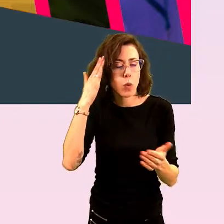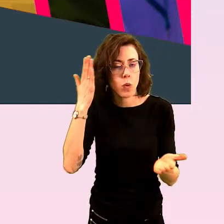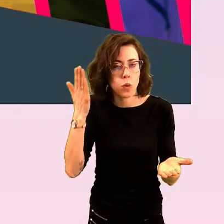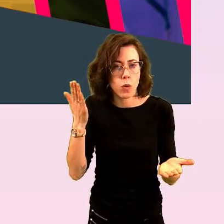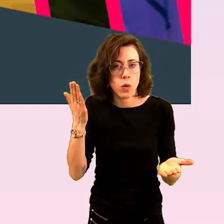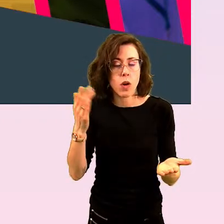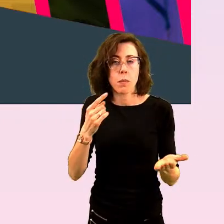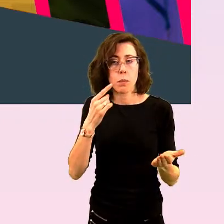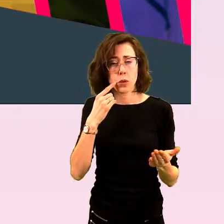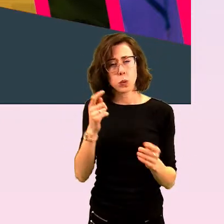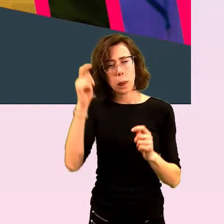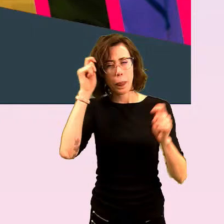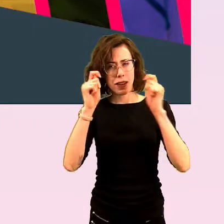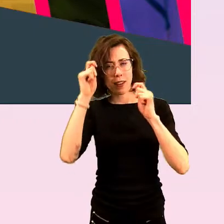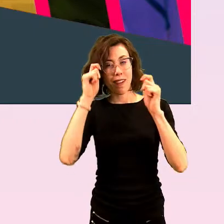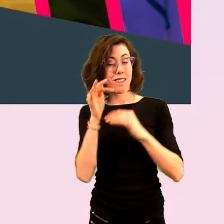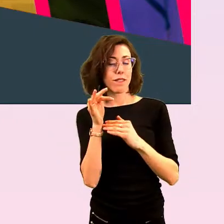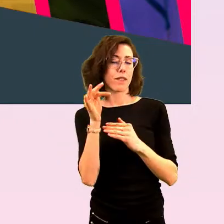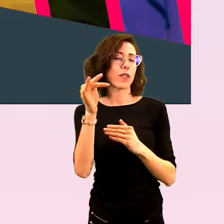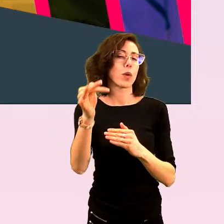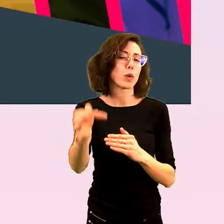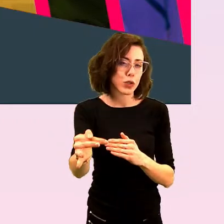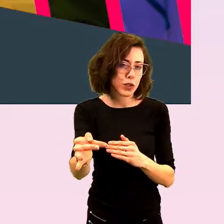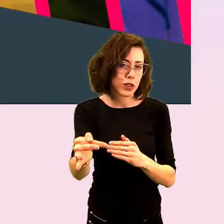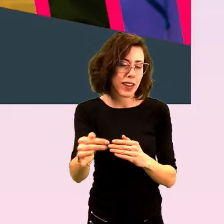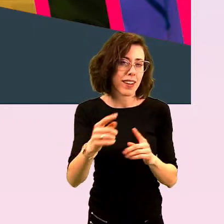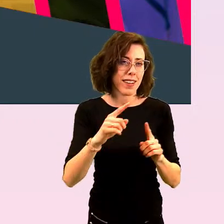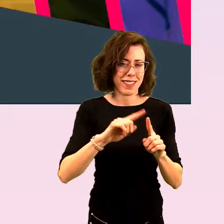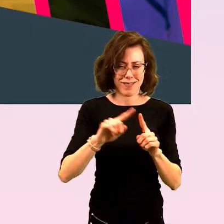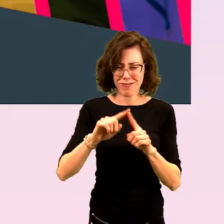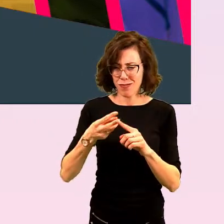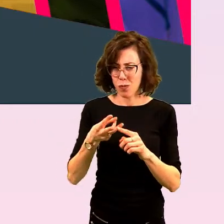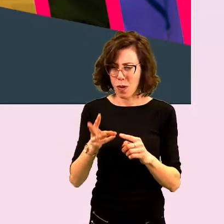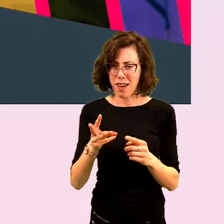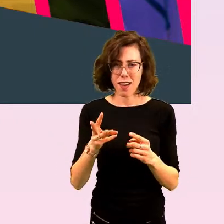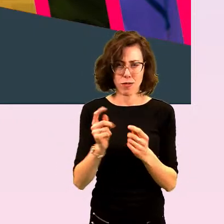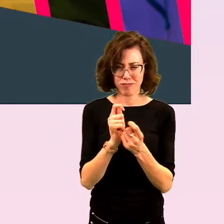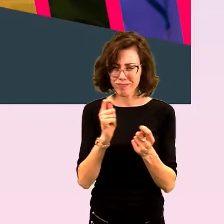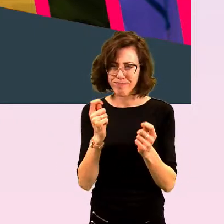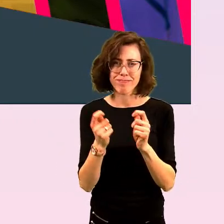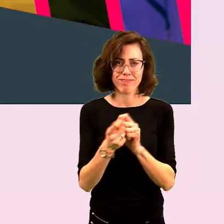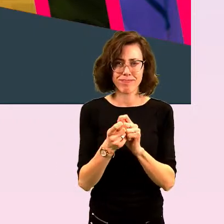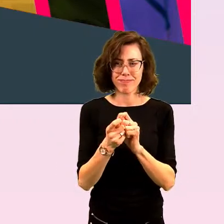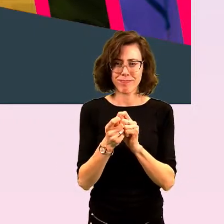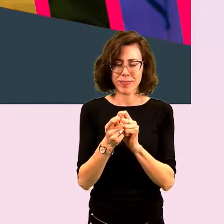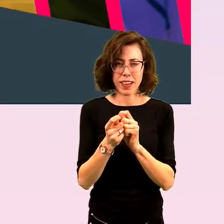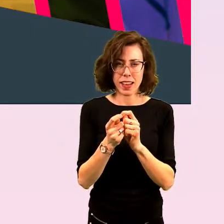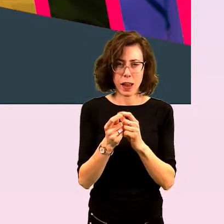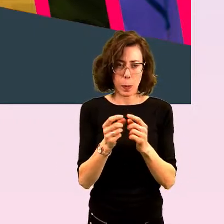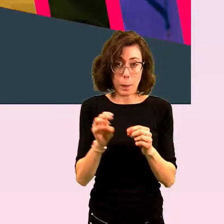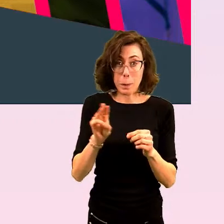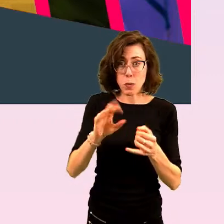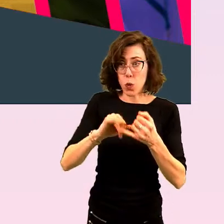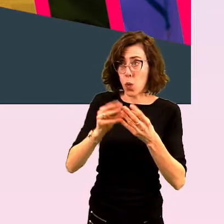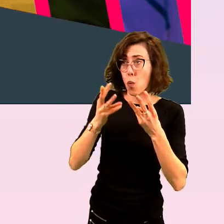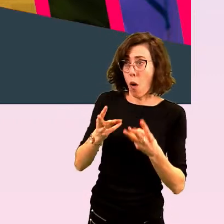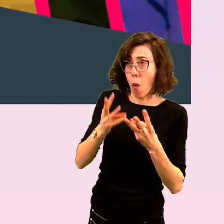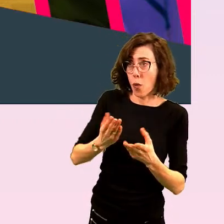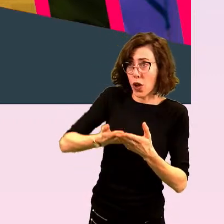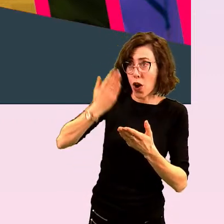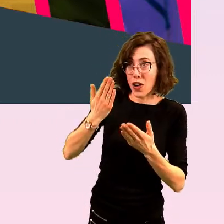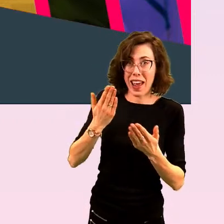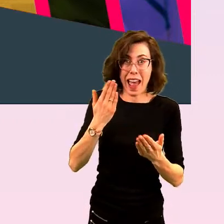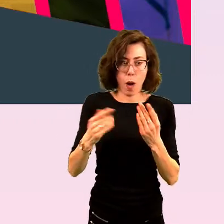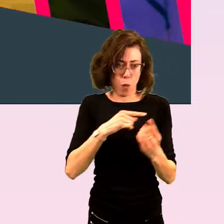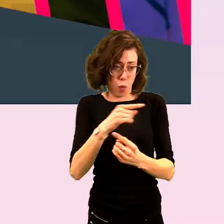looking to the future, and we're looking at all the different ways and how we can transform how we reach learners and how we can offer provision. But